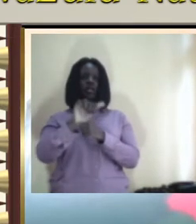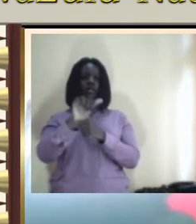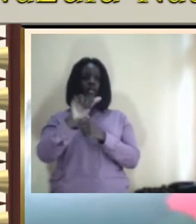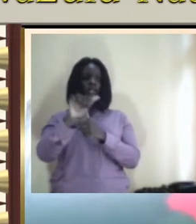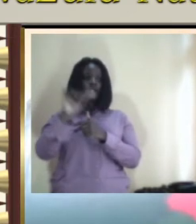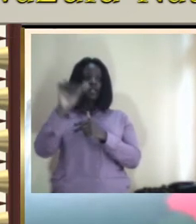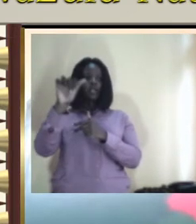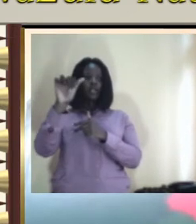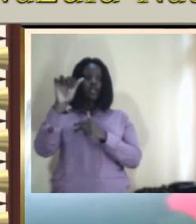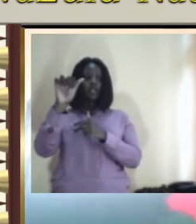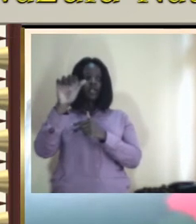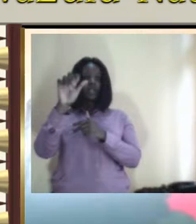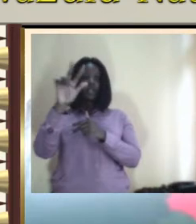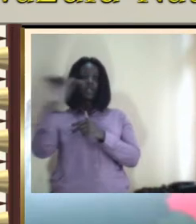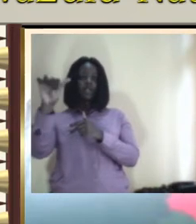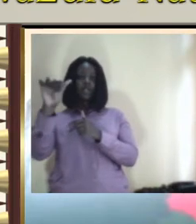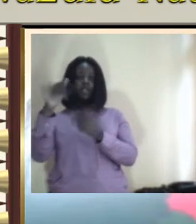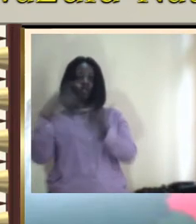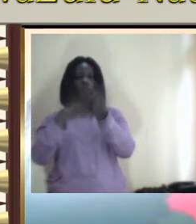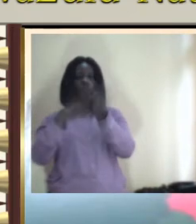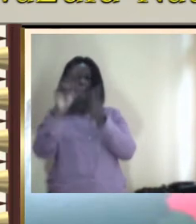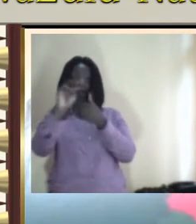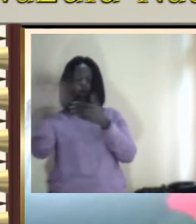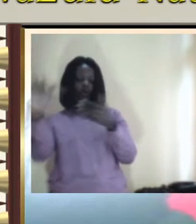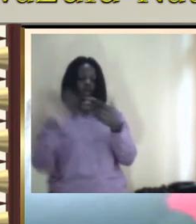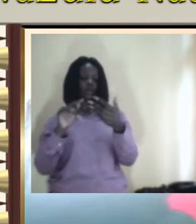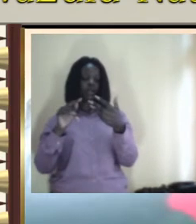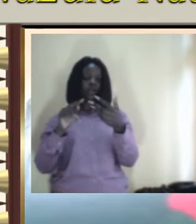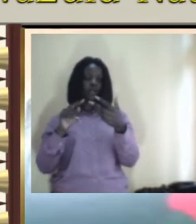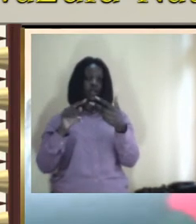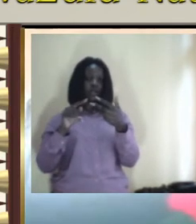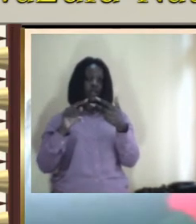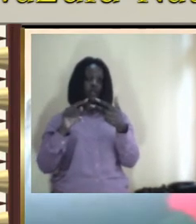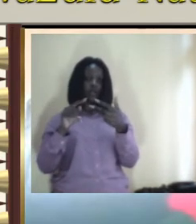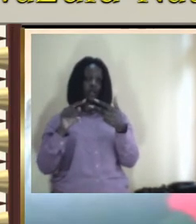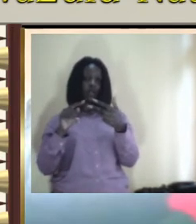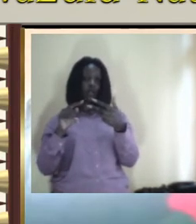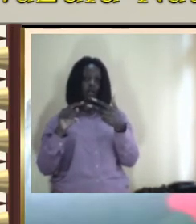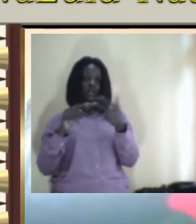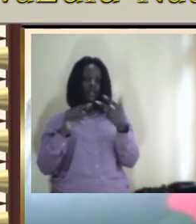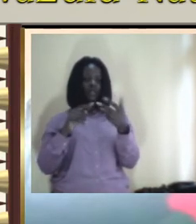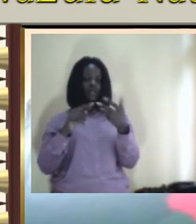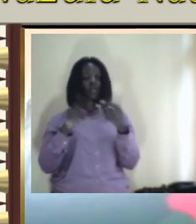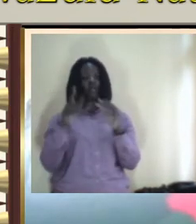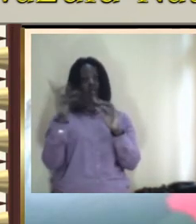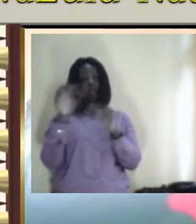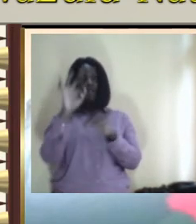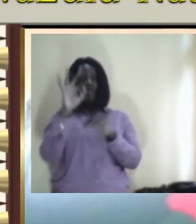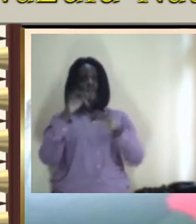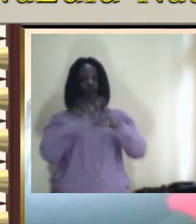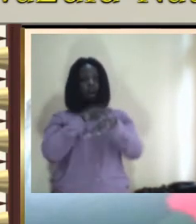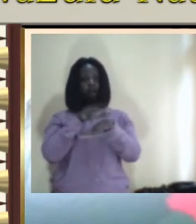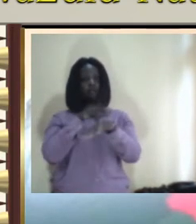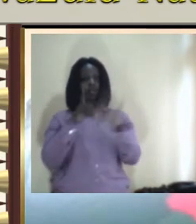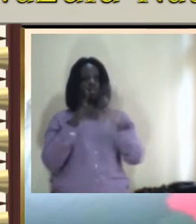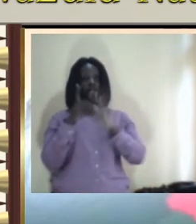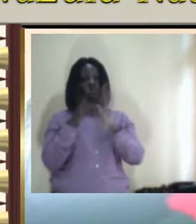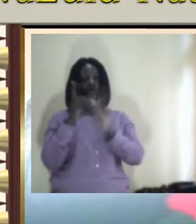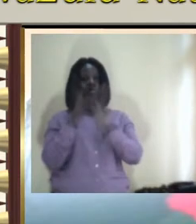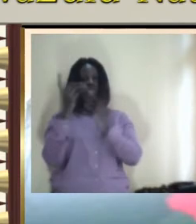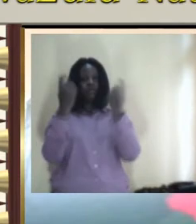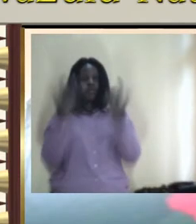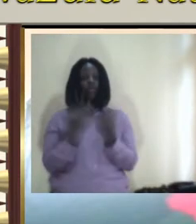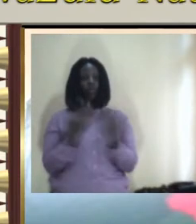86,086 rands. For the vote, three, agricultural development, the entire budget